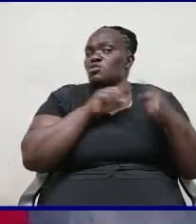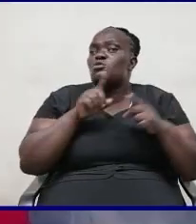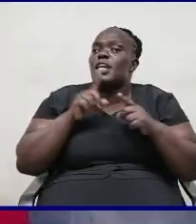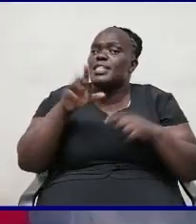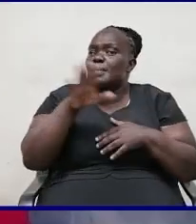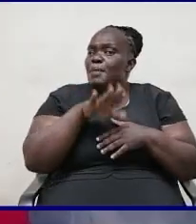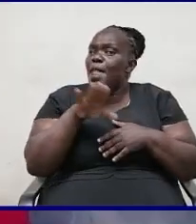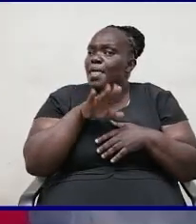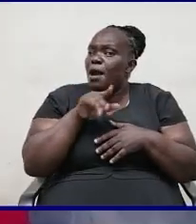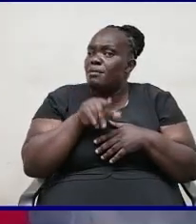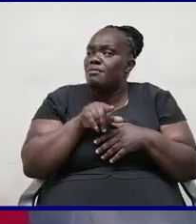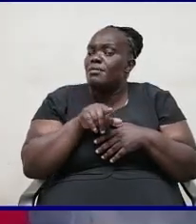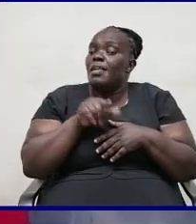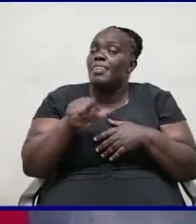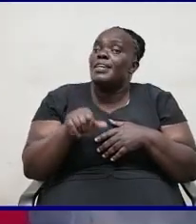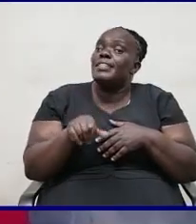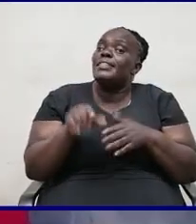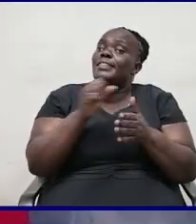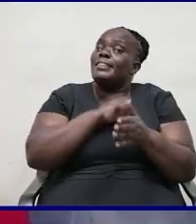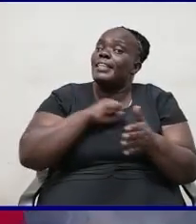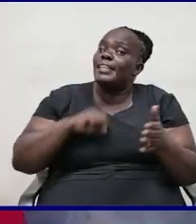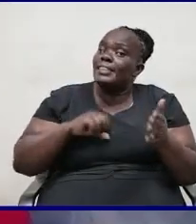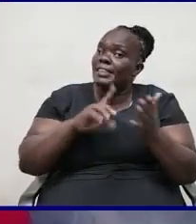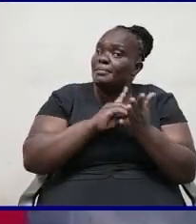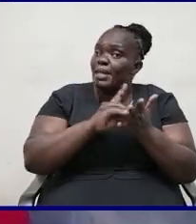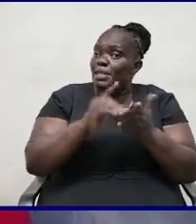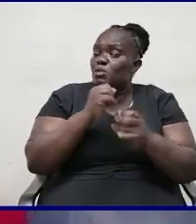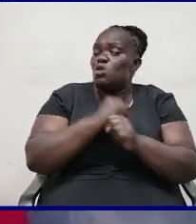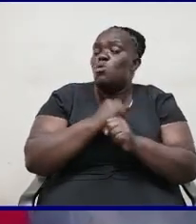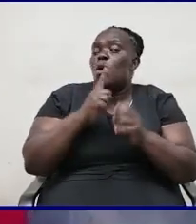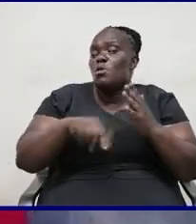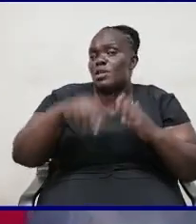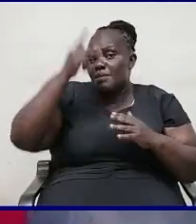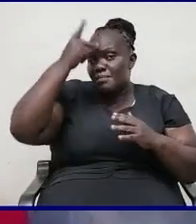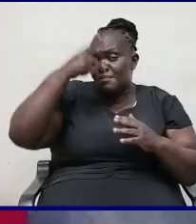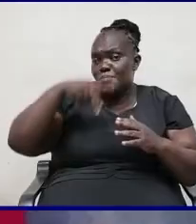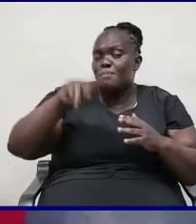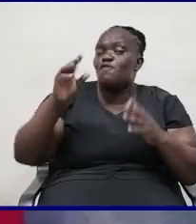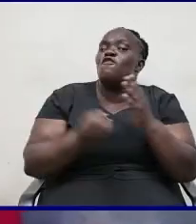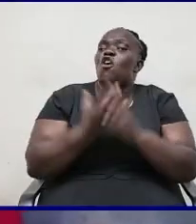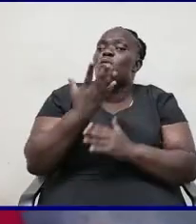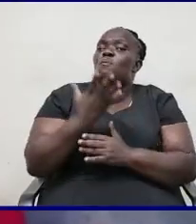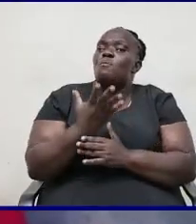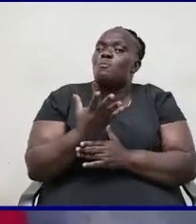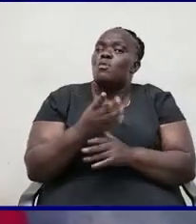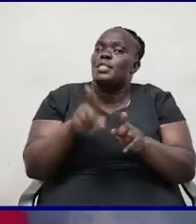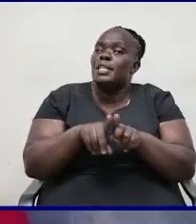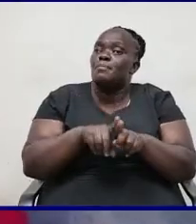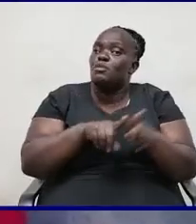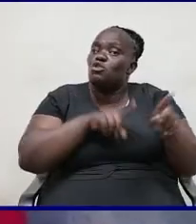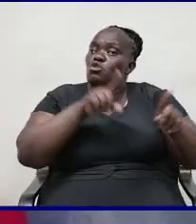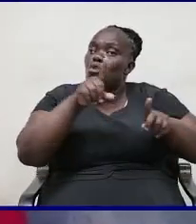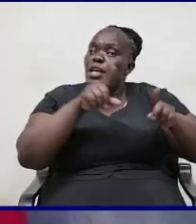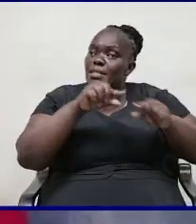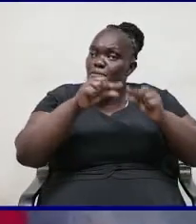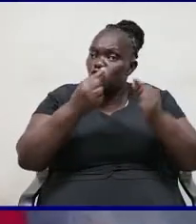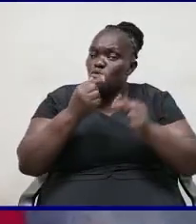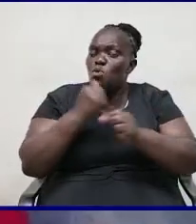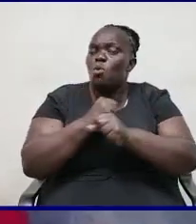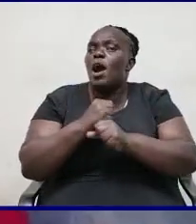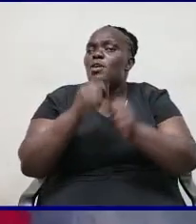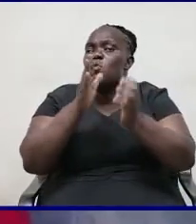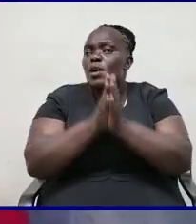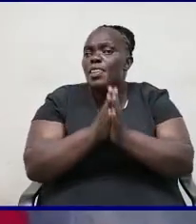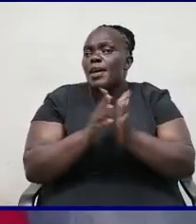sector because this is a state department that deals with policy formulation in terms of tourism. It deals with